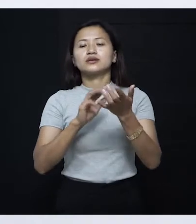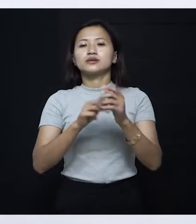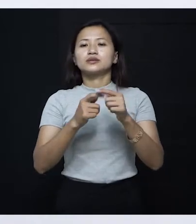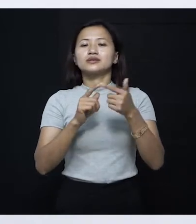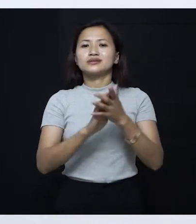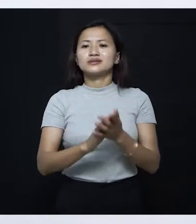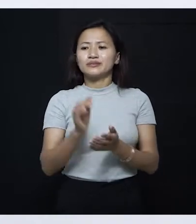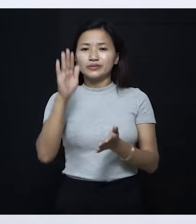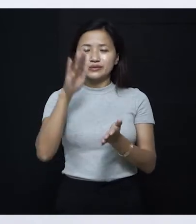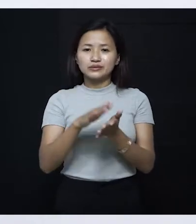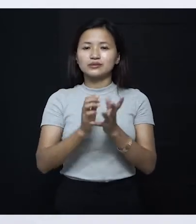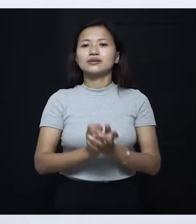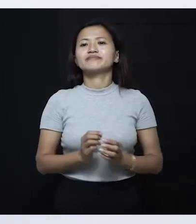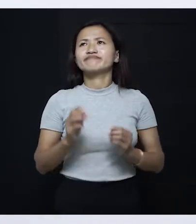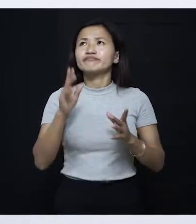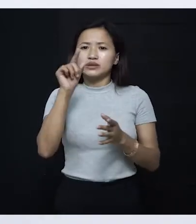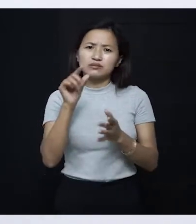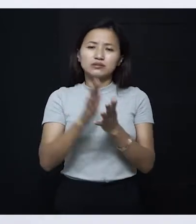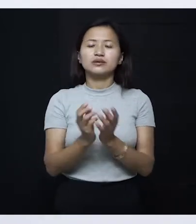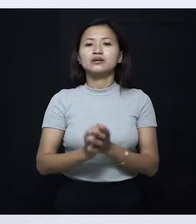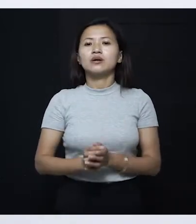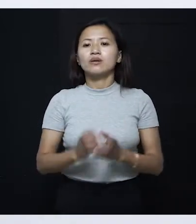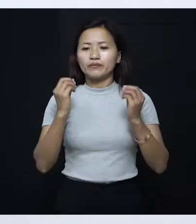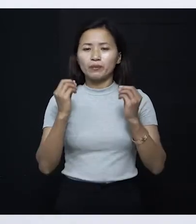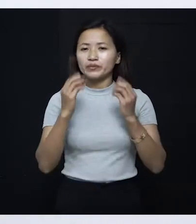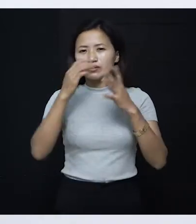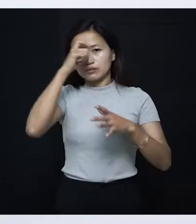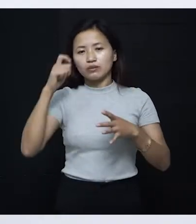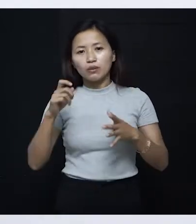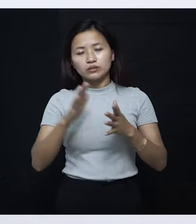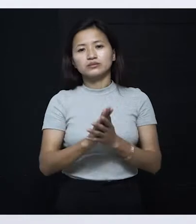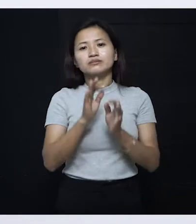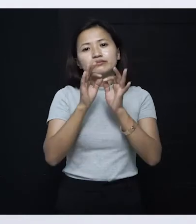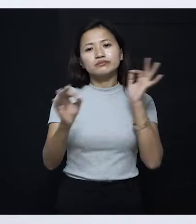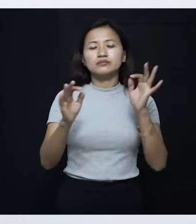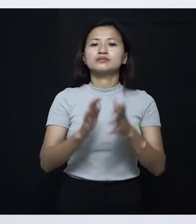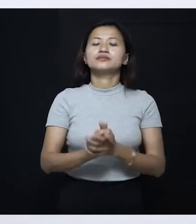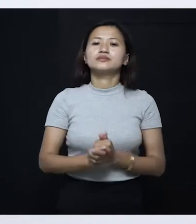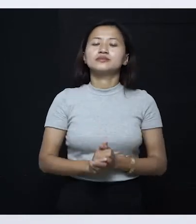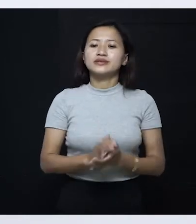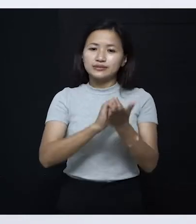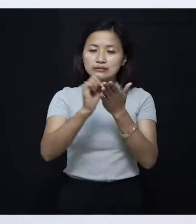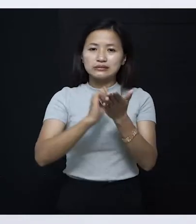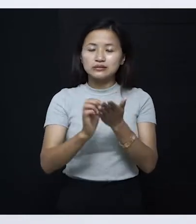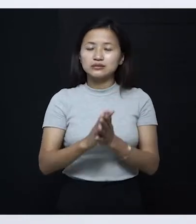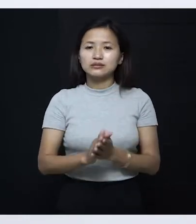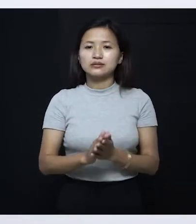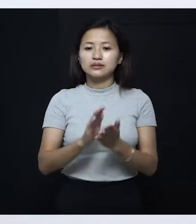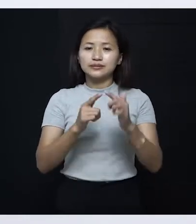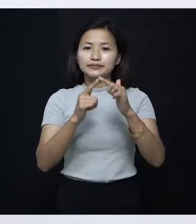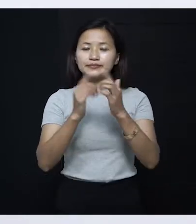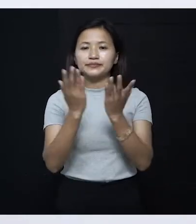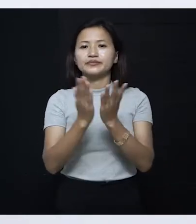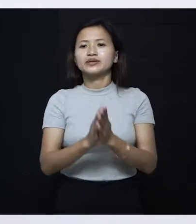is pleasantly warm, isn't it? Pleasantly warm, because as it is written in the textbook, the climate of